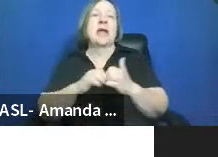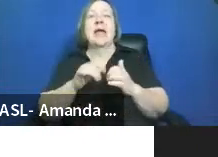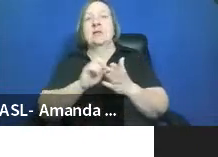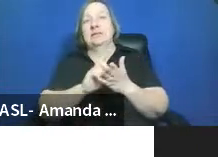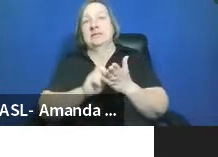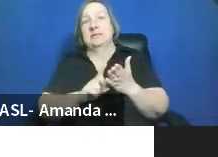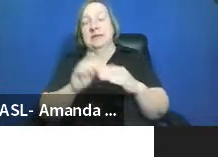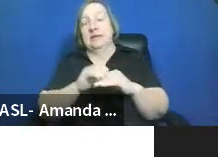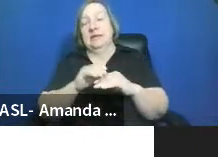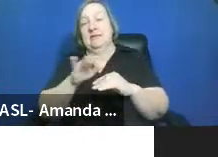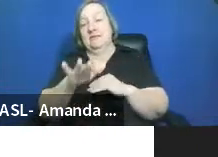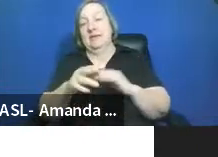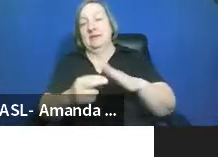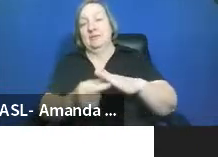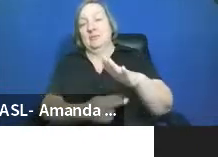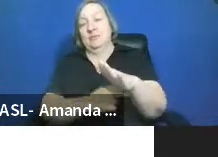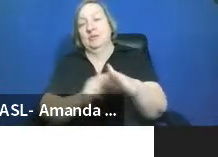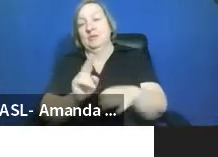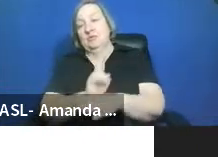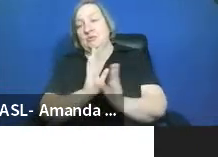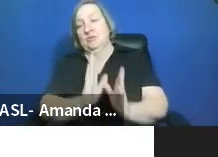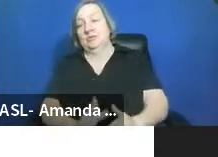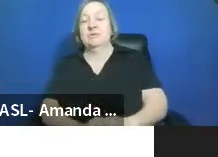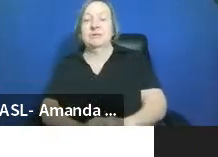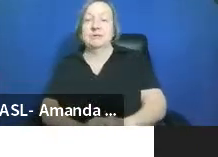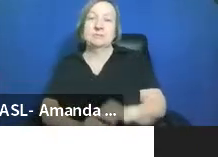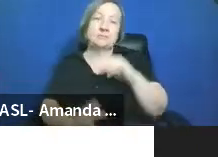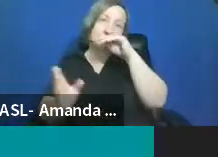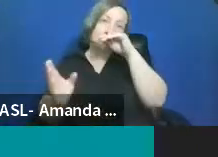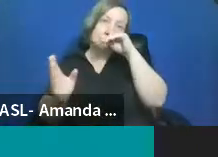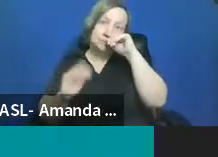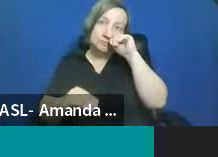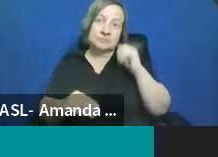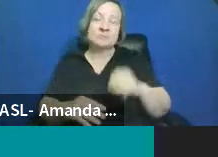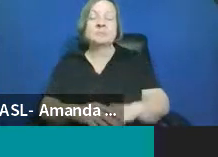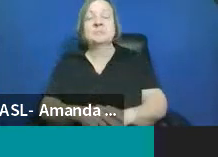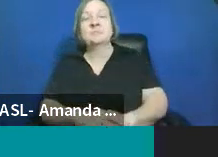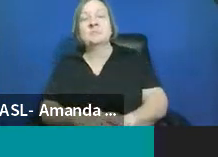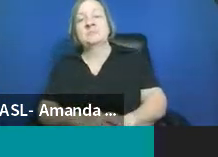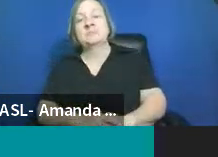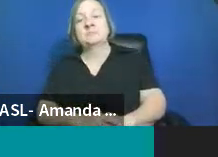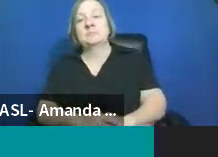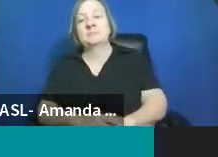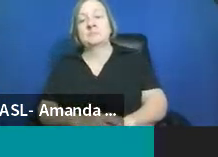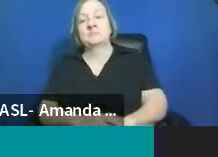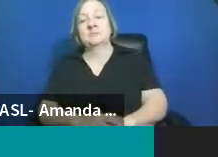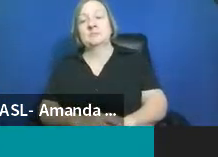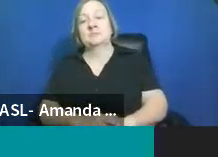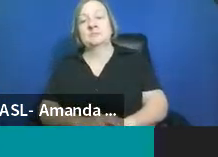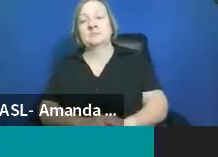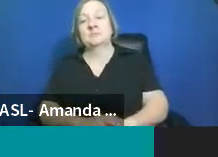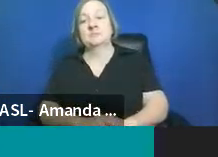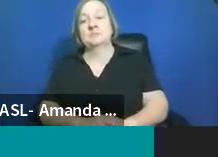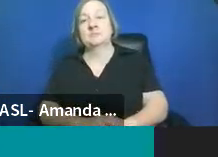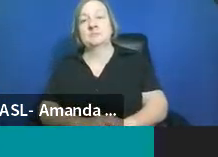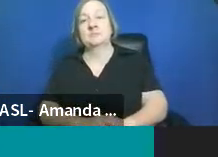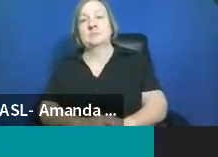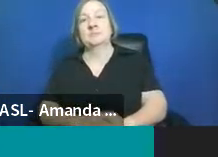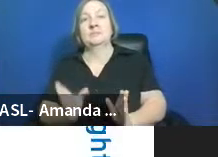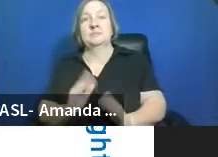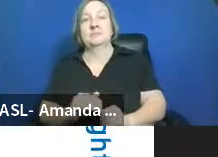affects bridge users. Next slide, please. And the next again.